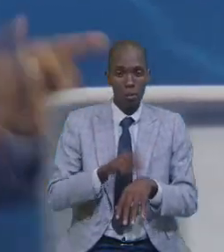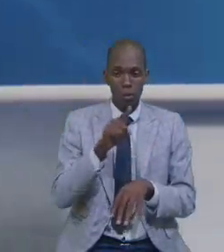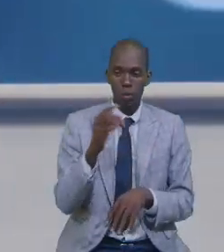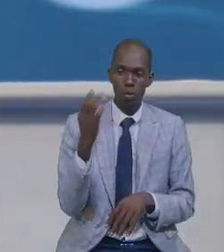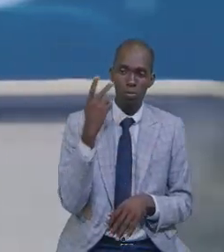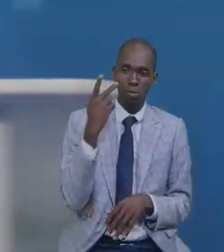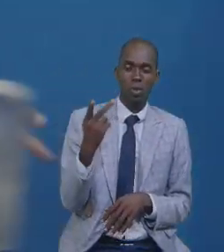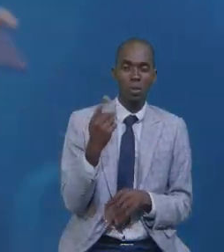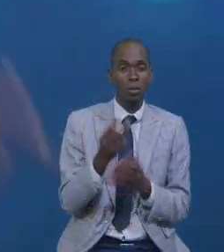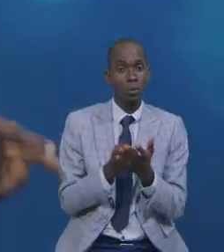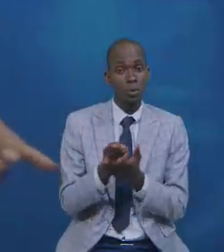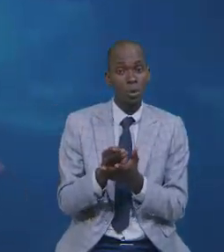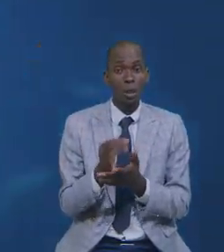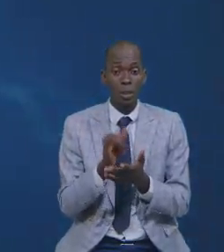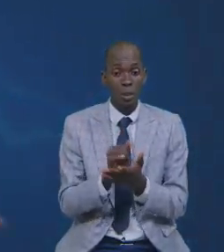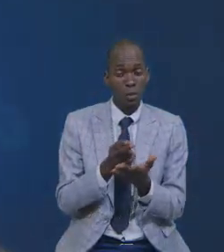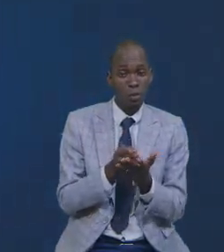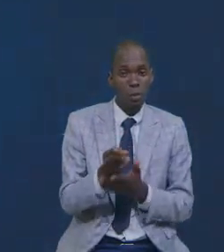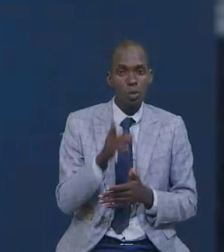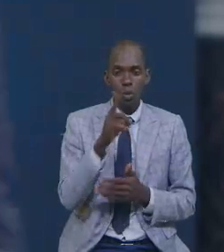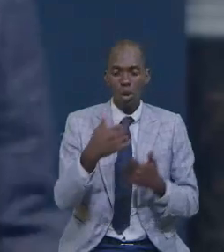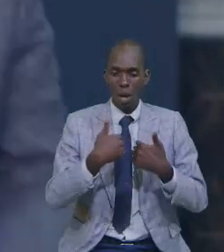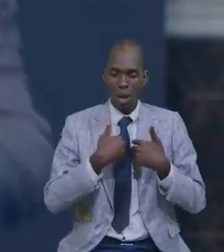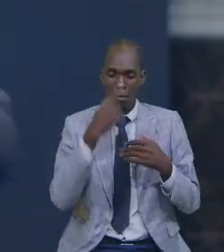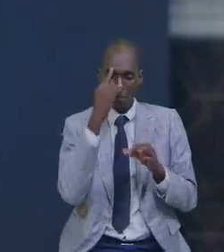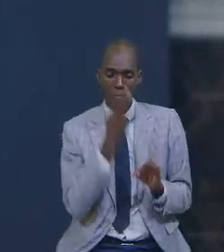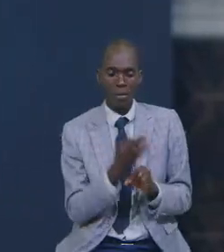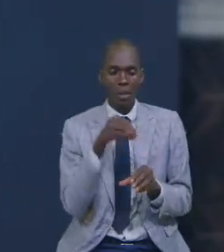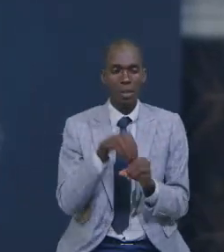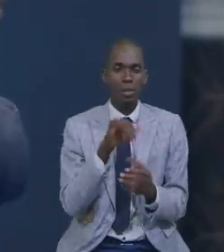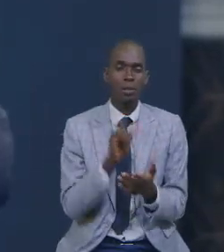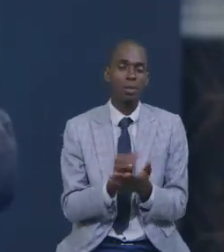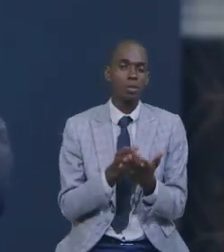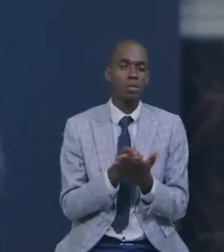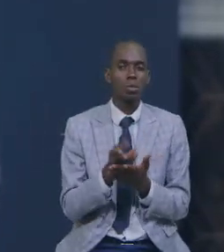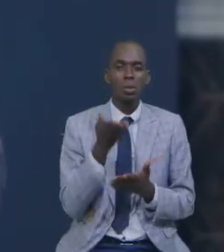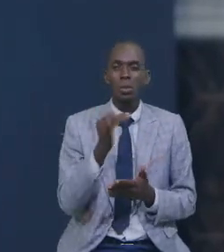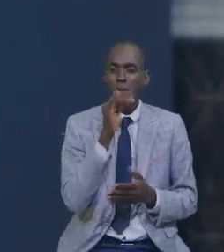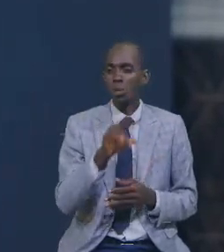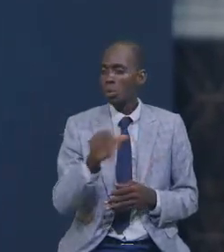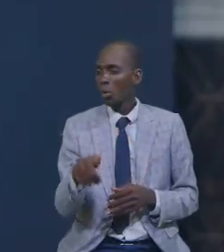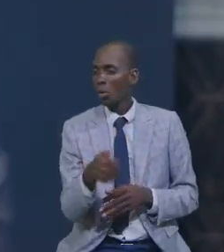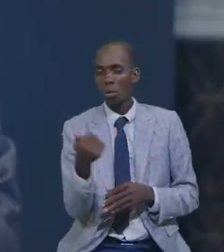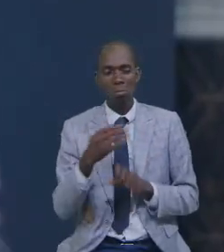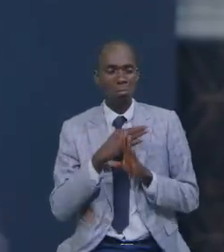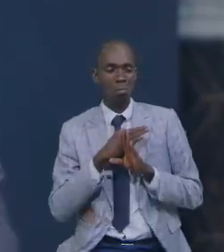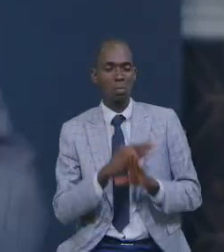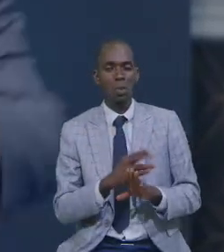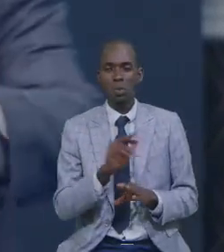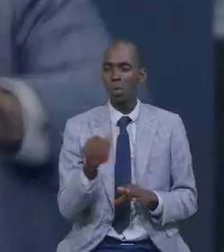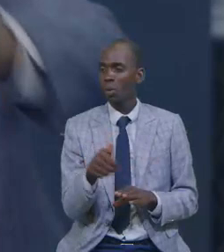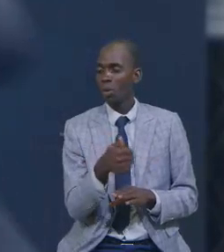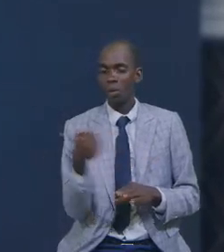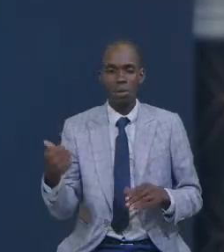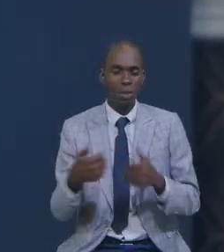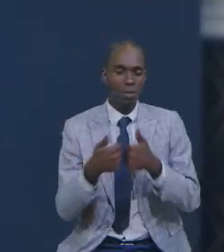that truth, you have faith in that truth. He said, there is no other blockage, no wall of demarcation